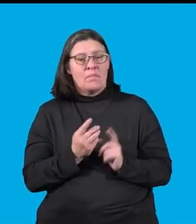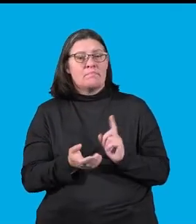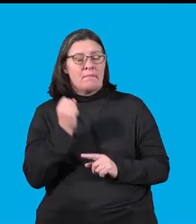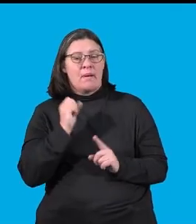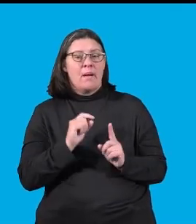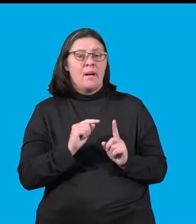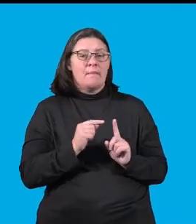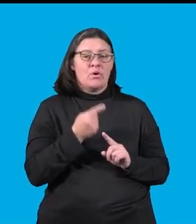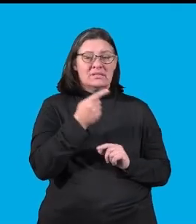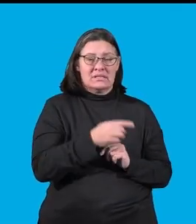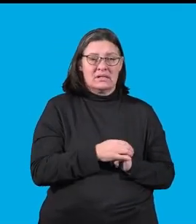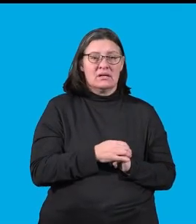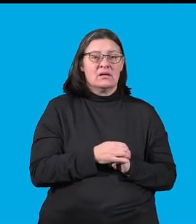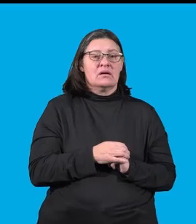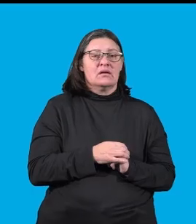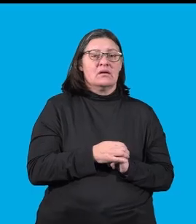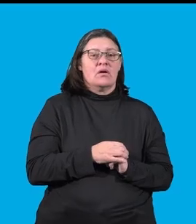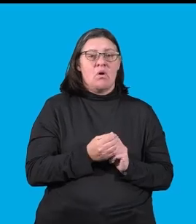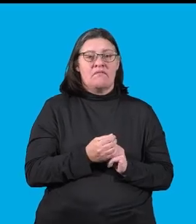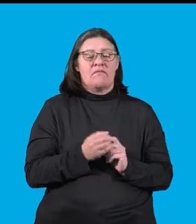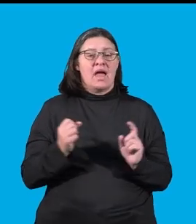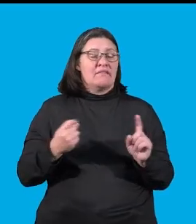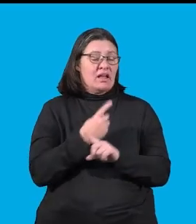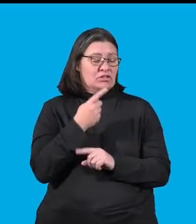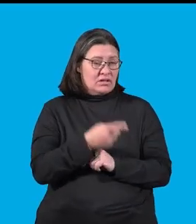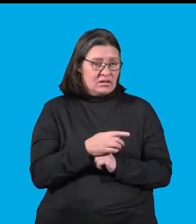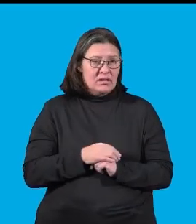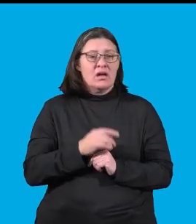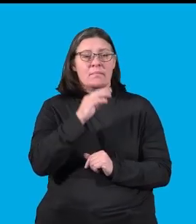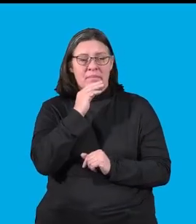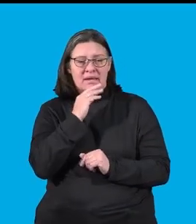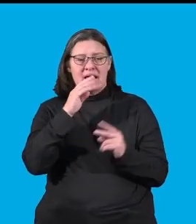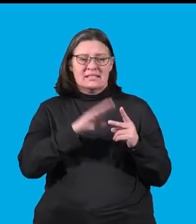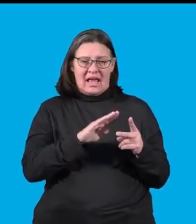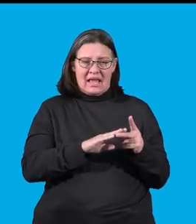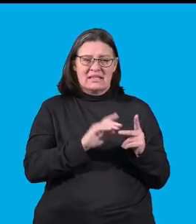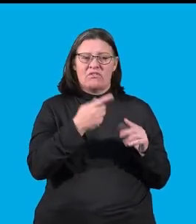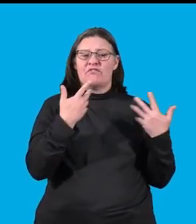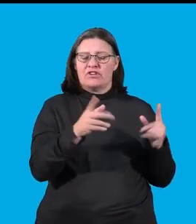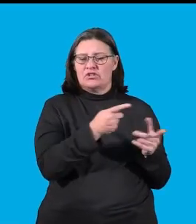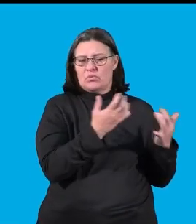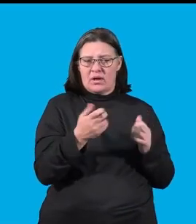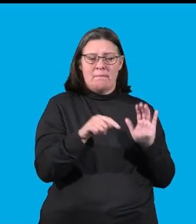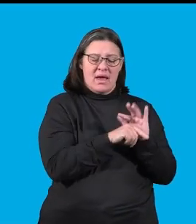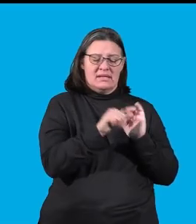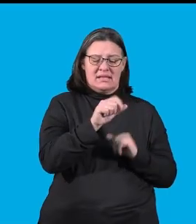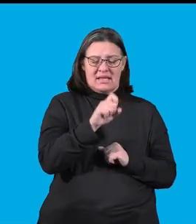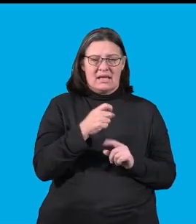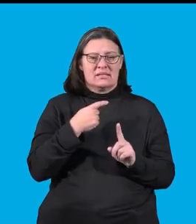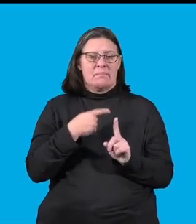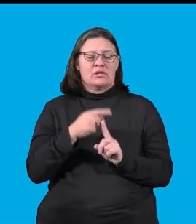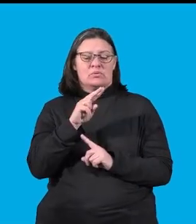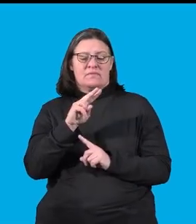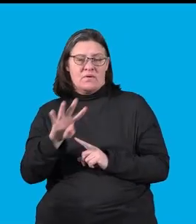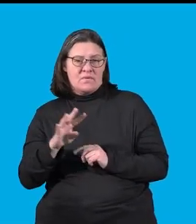Determine the coordinates of the point of inflection. Well, we've almost done all the work. We already worked out the second derivative in this question. We've got